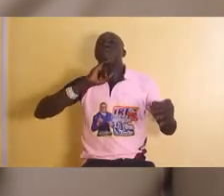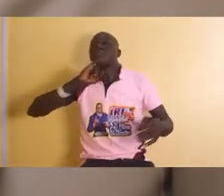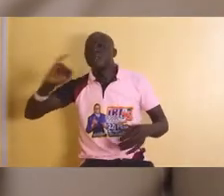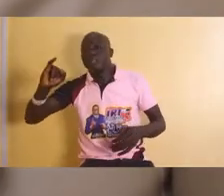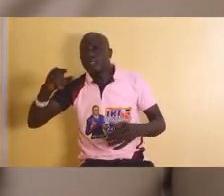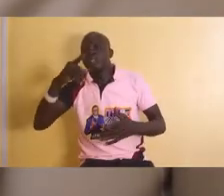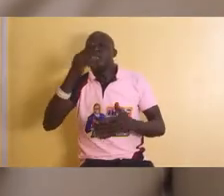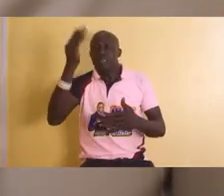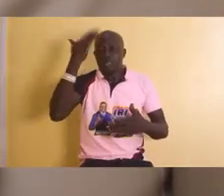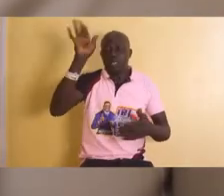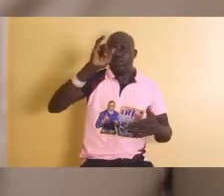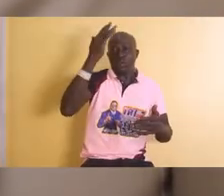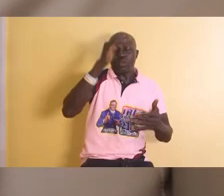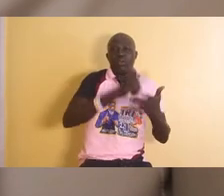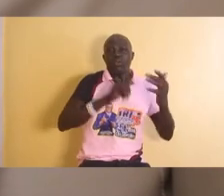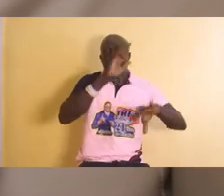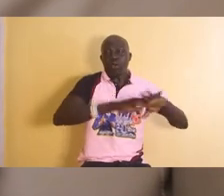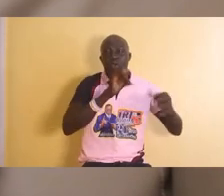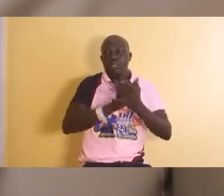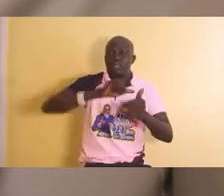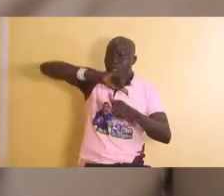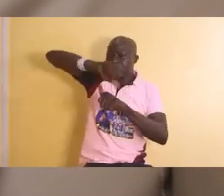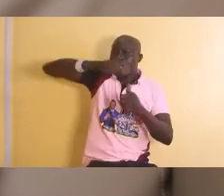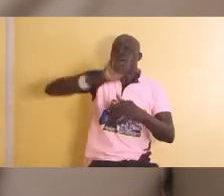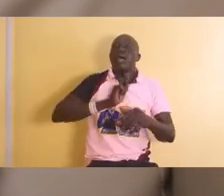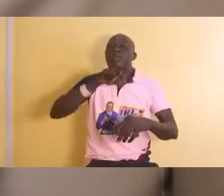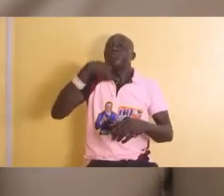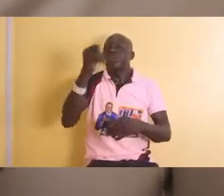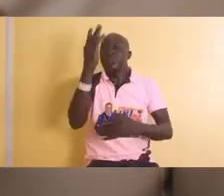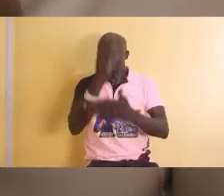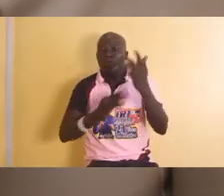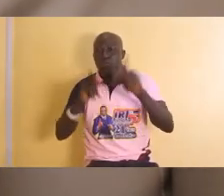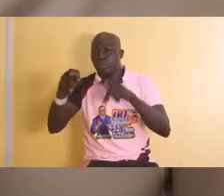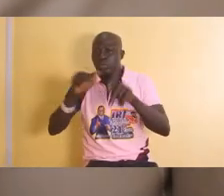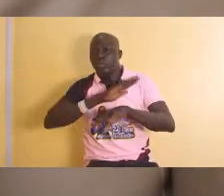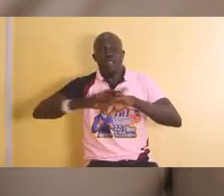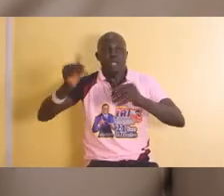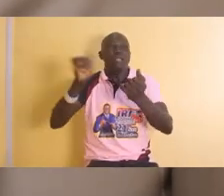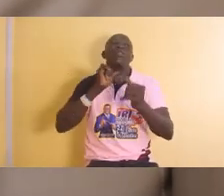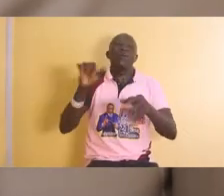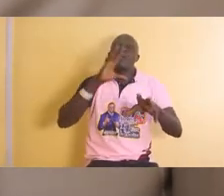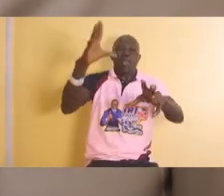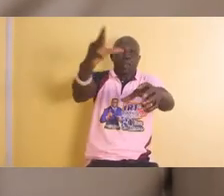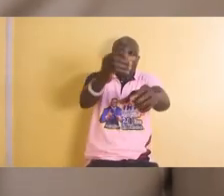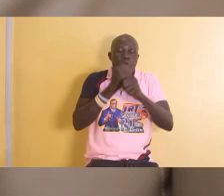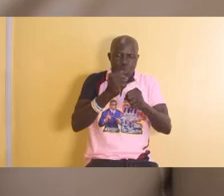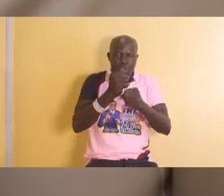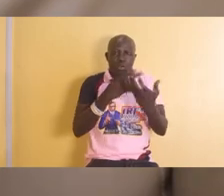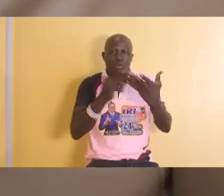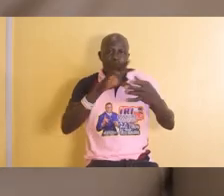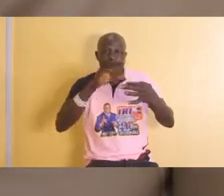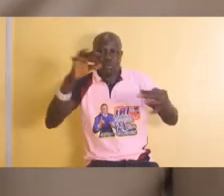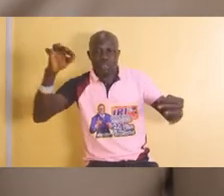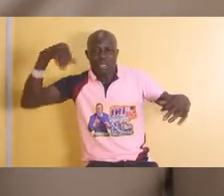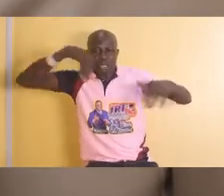Won man tan pe no o. They know what we call anointing. Mo so fun awon eniyan. I told people. Mo ni o le gba emi mi mamu. I said you can't hold Holy